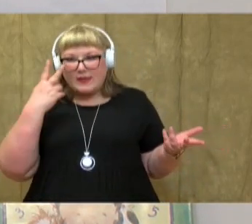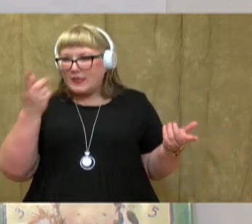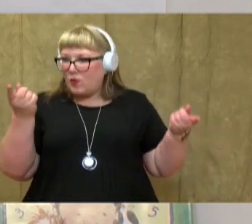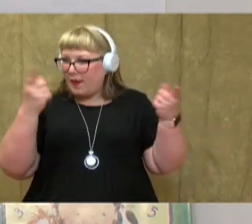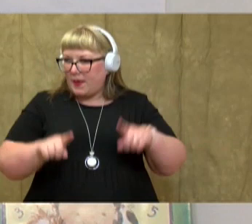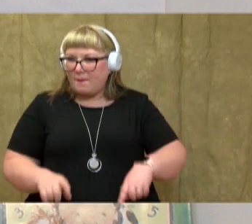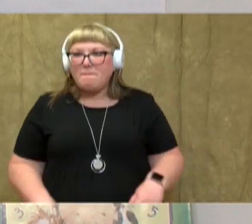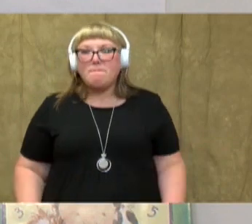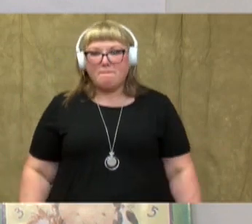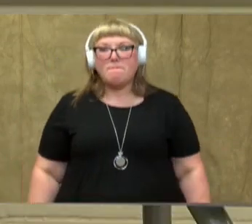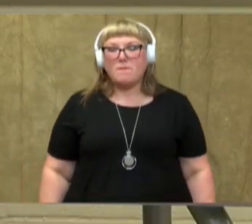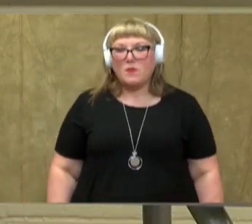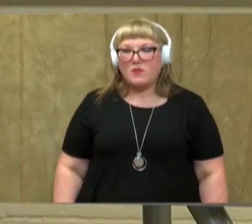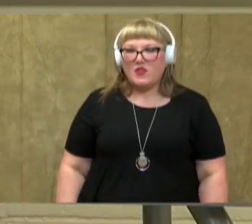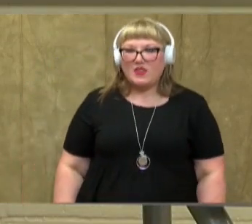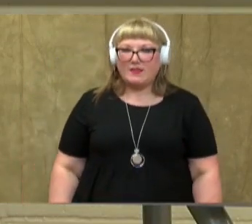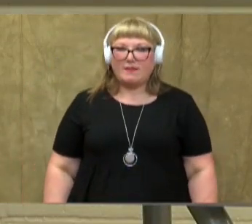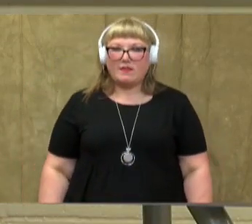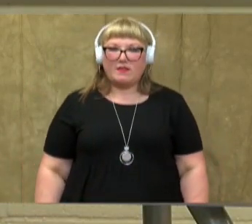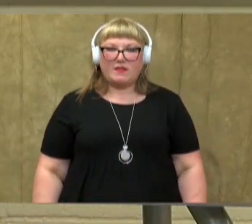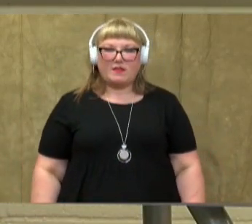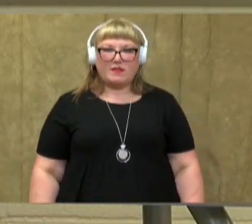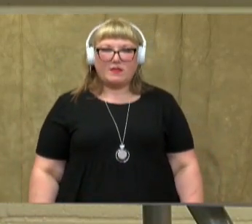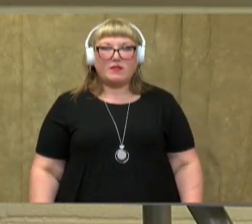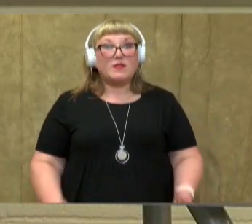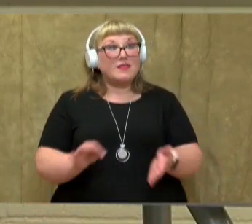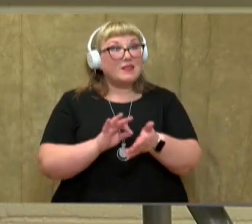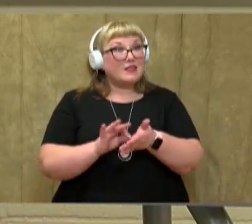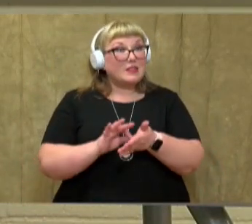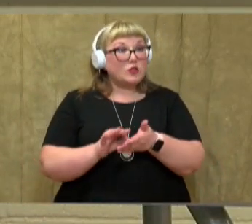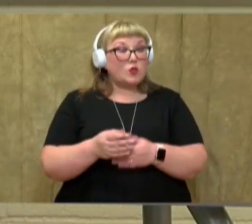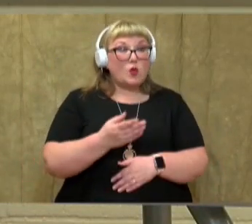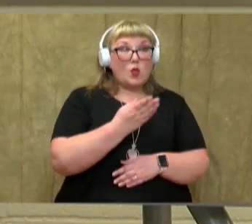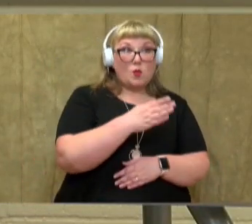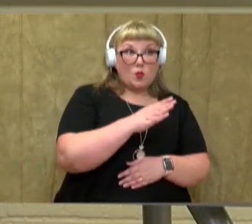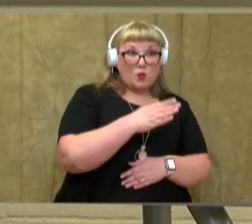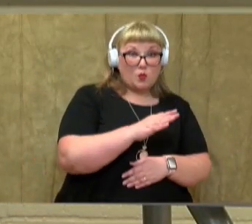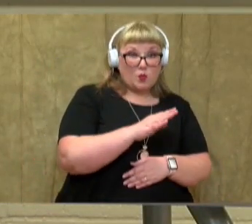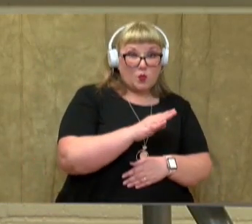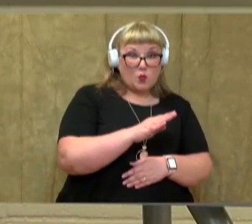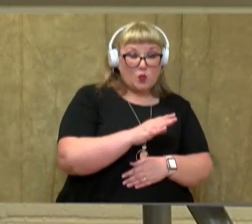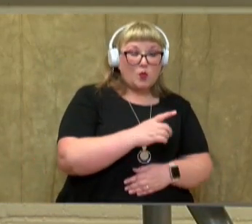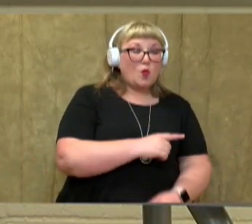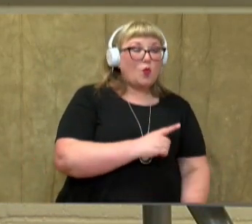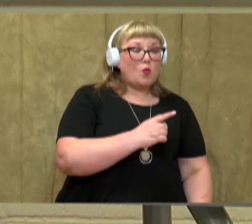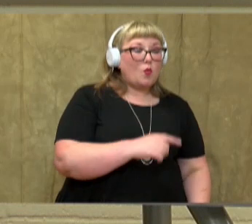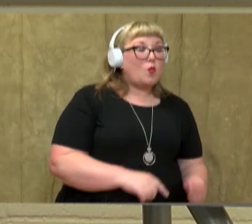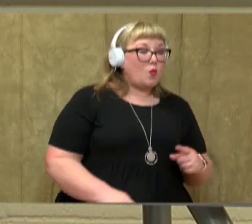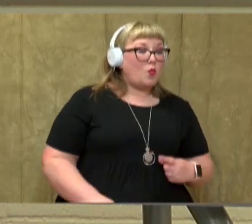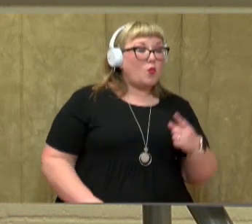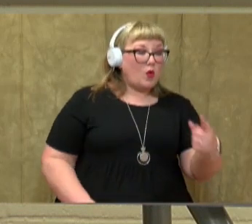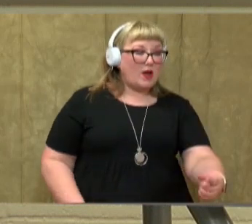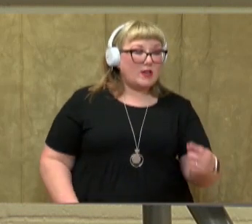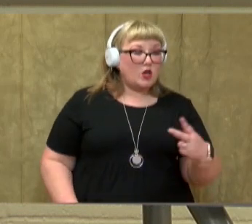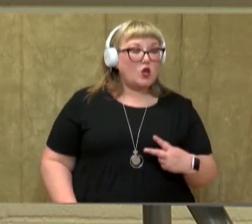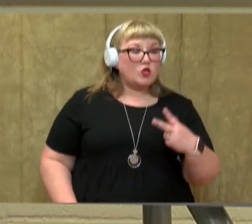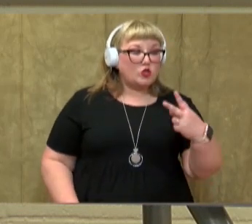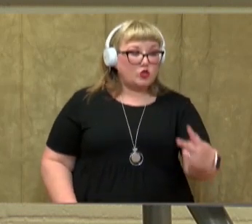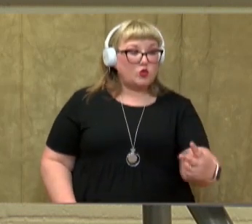to our green basket. Now let's count the ones in our blue basket. One,